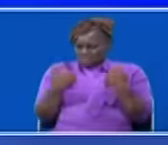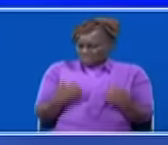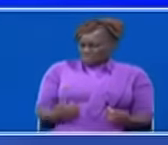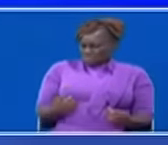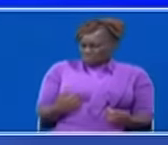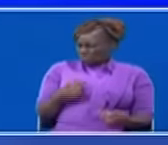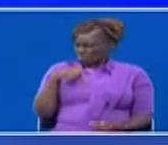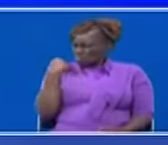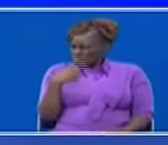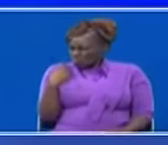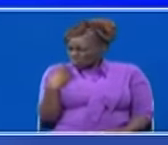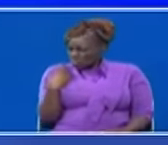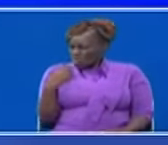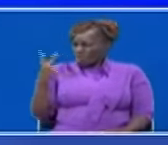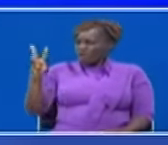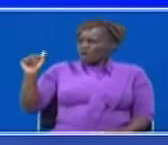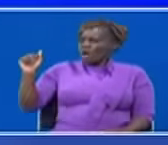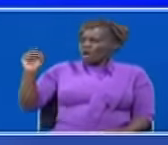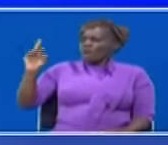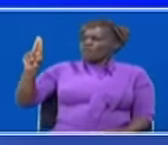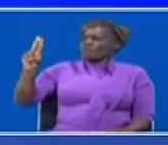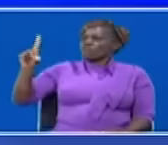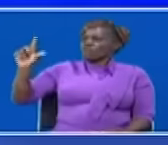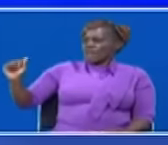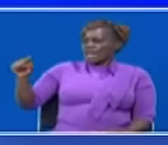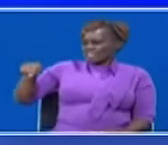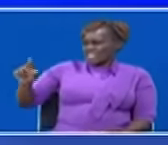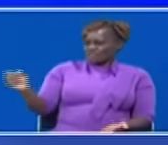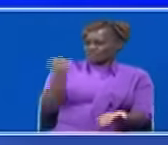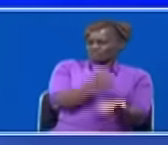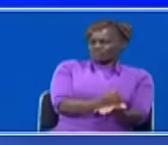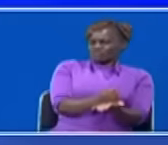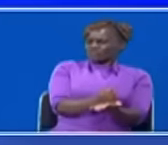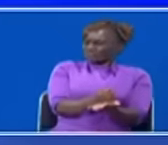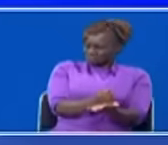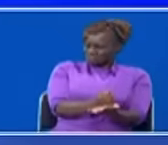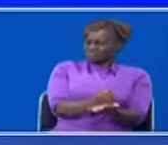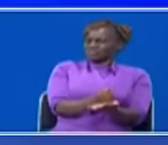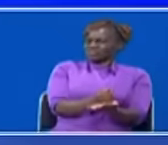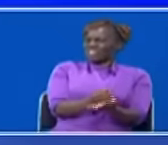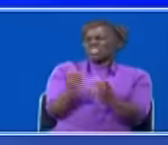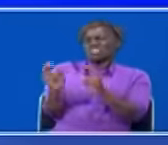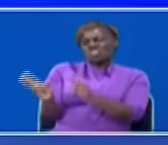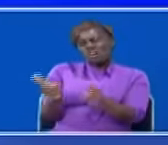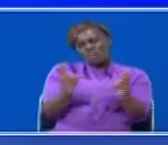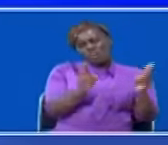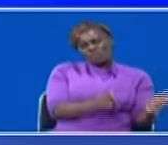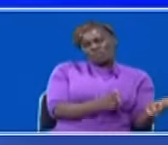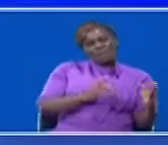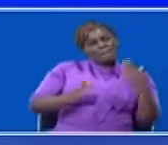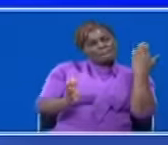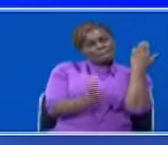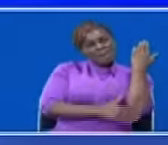was Wafula Buke, attempted to install himself as executive director. So it's a tradition of bad